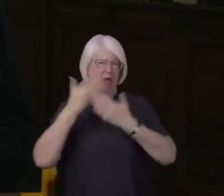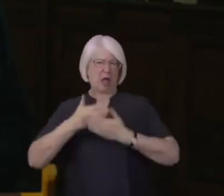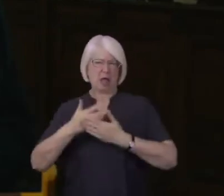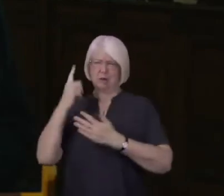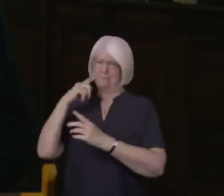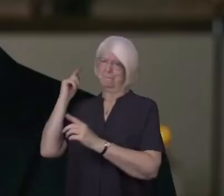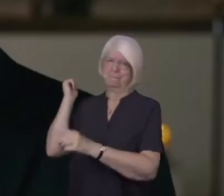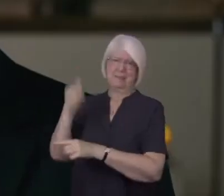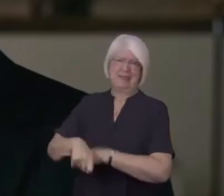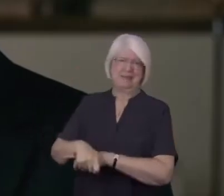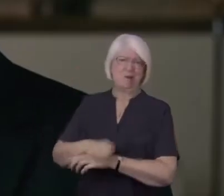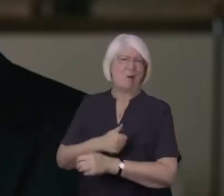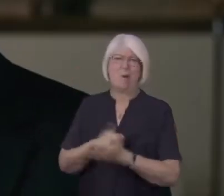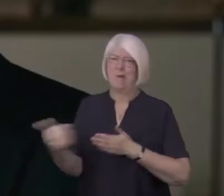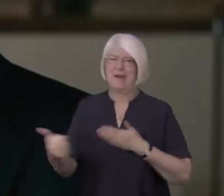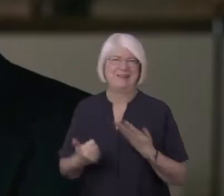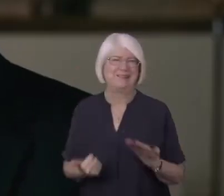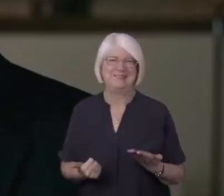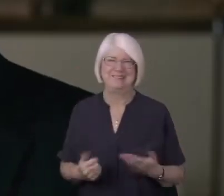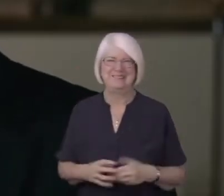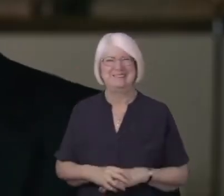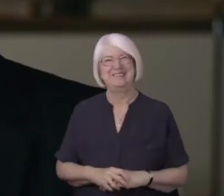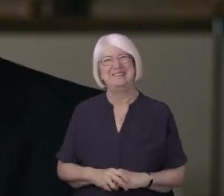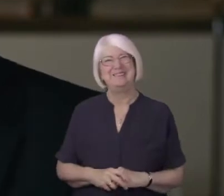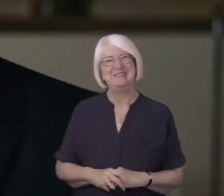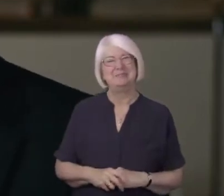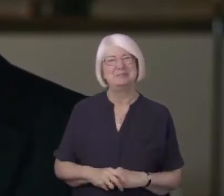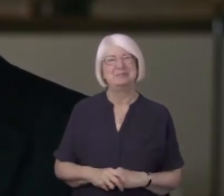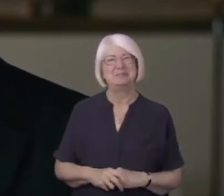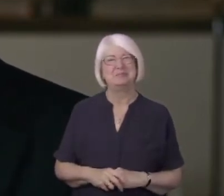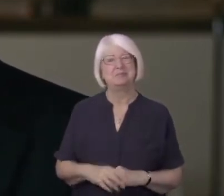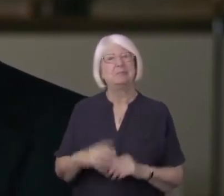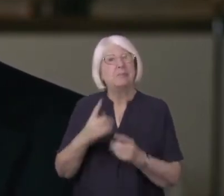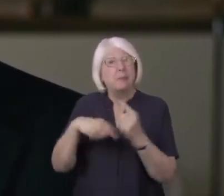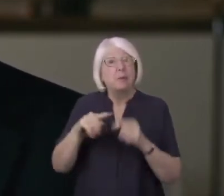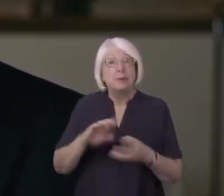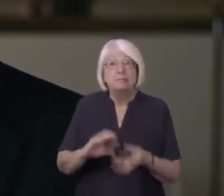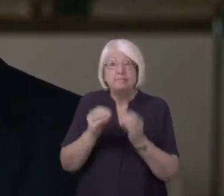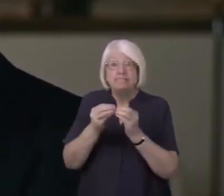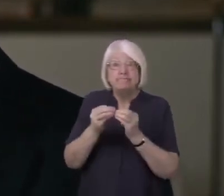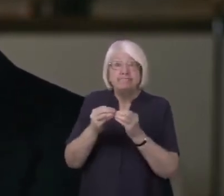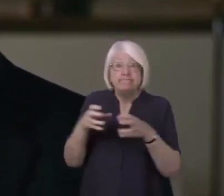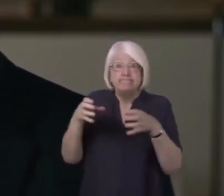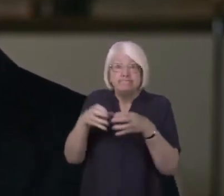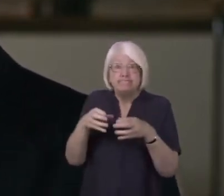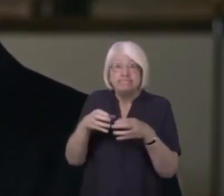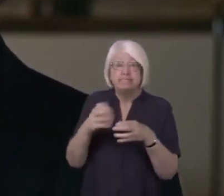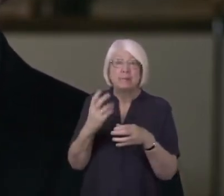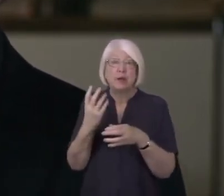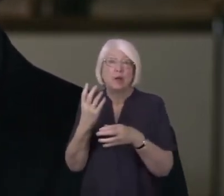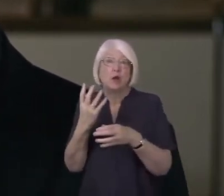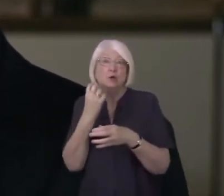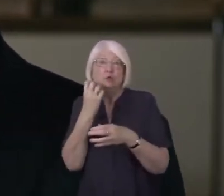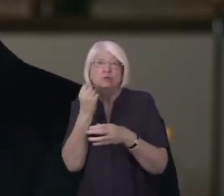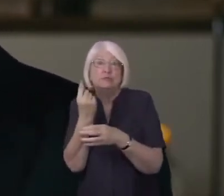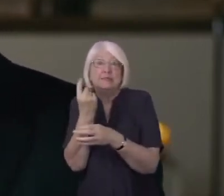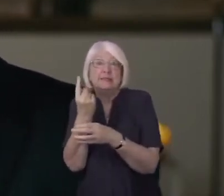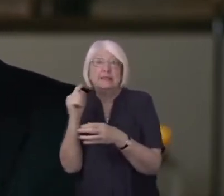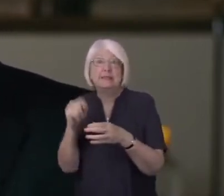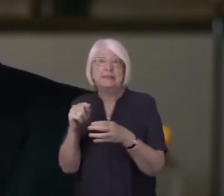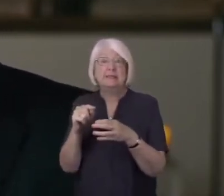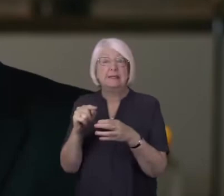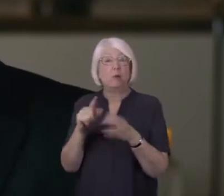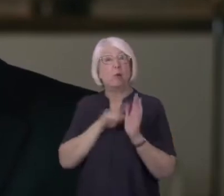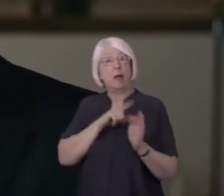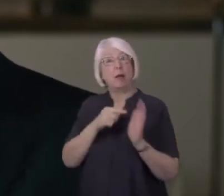the darkness. We make Christingles to symbolize the world. That's the